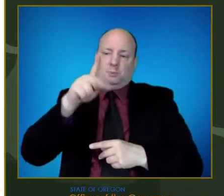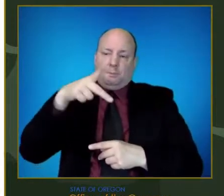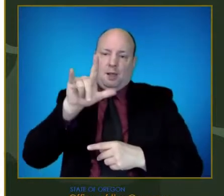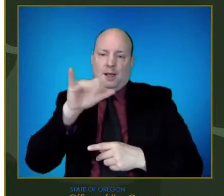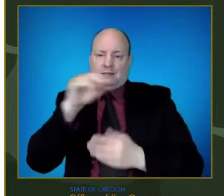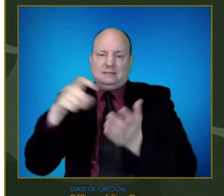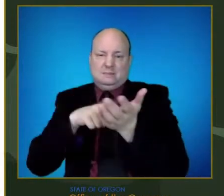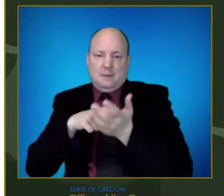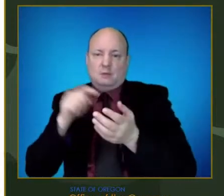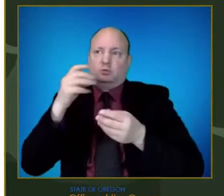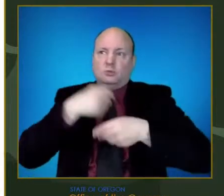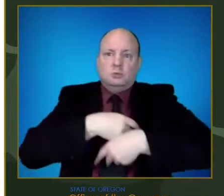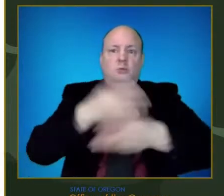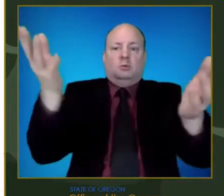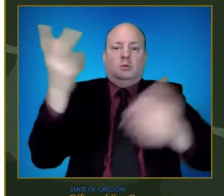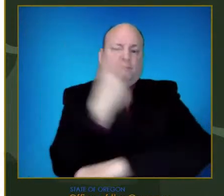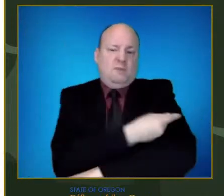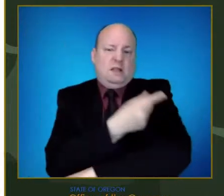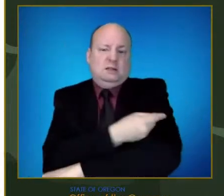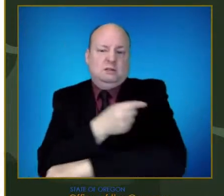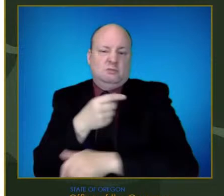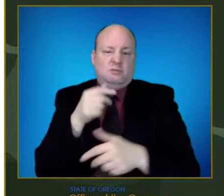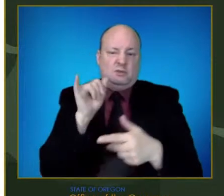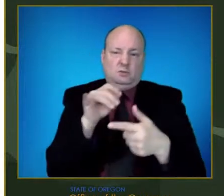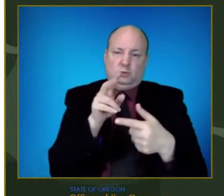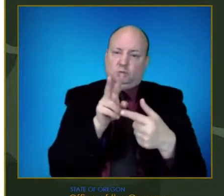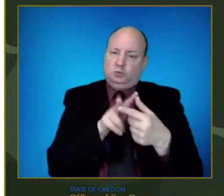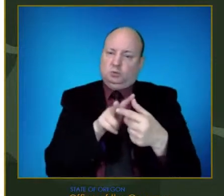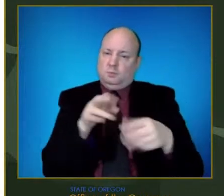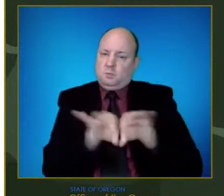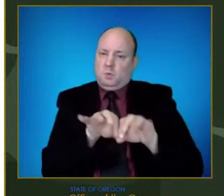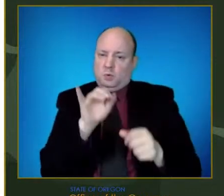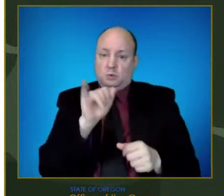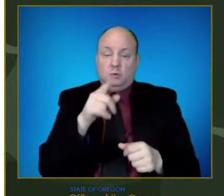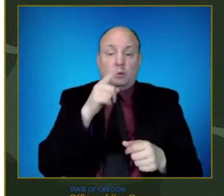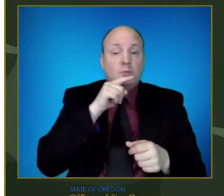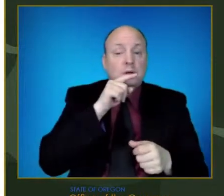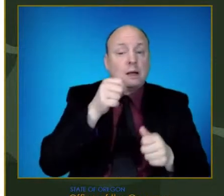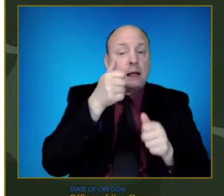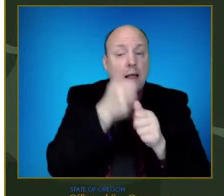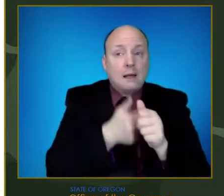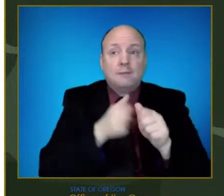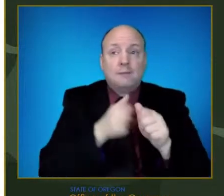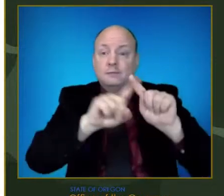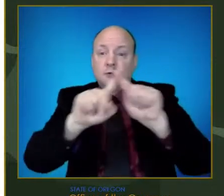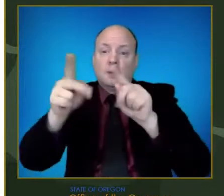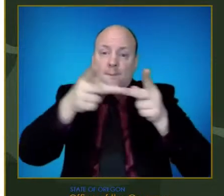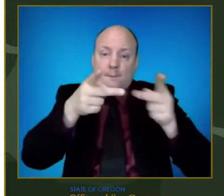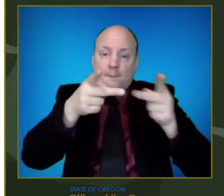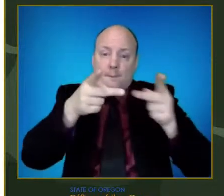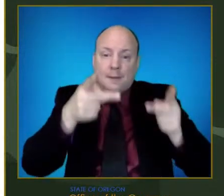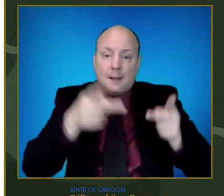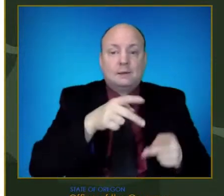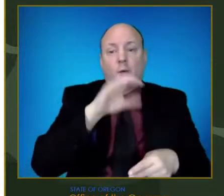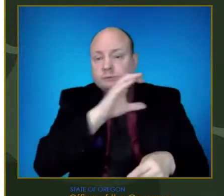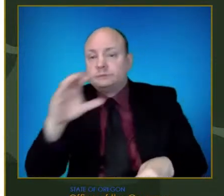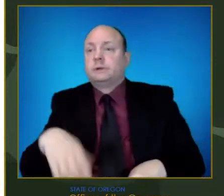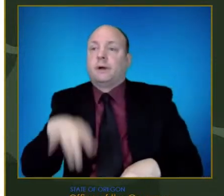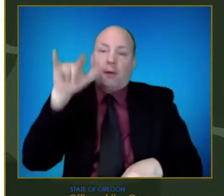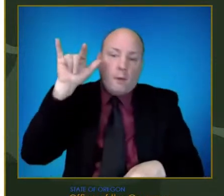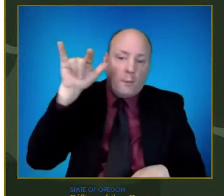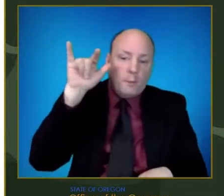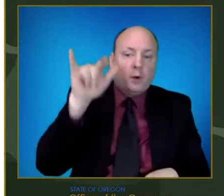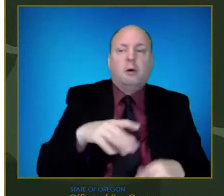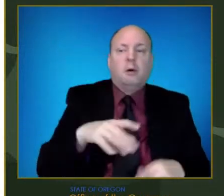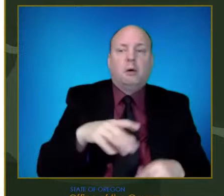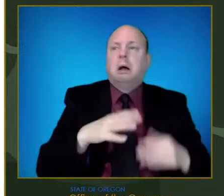and downs in the first 2 factors, our capacity continues to increase. Over the past week, our daily average of doses administered has